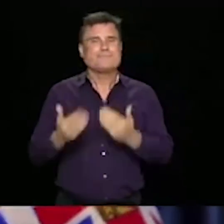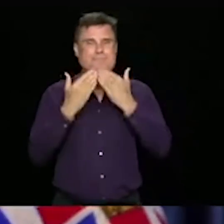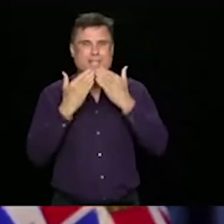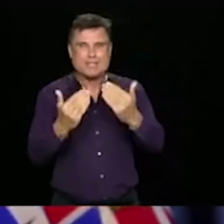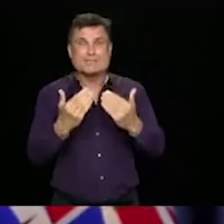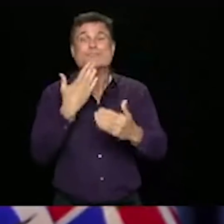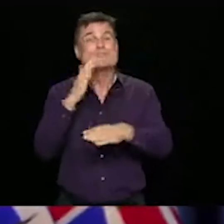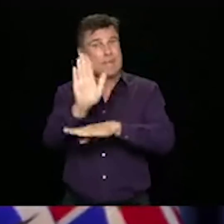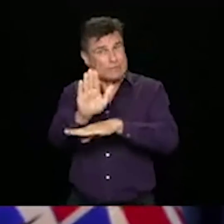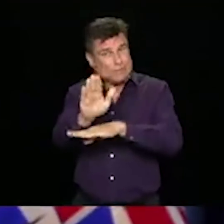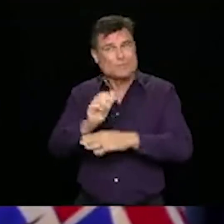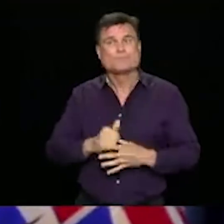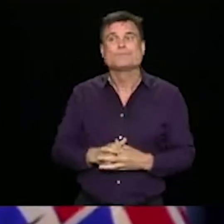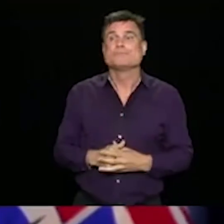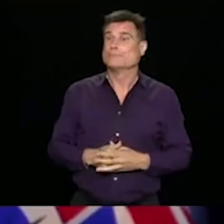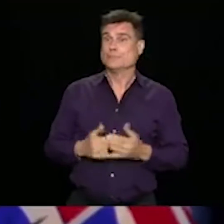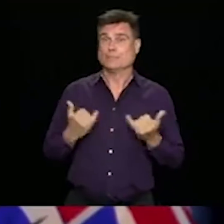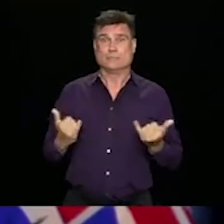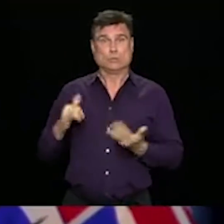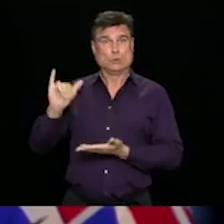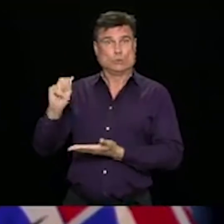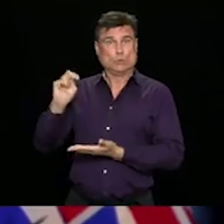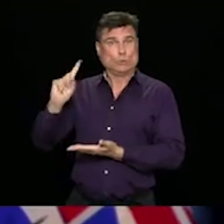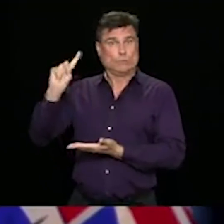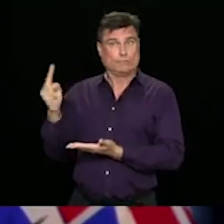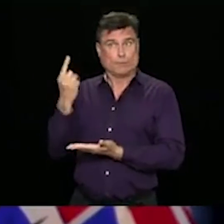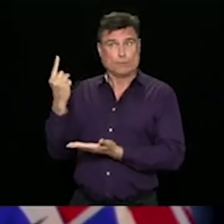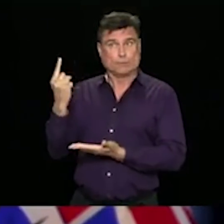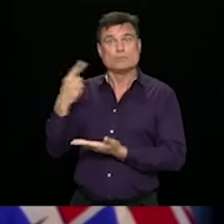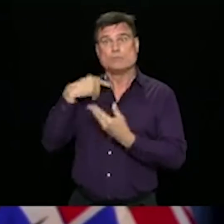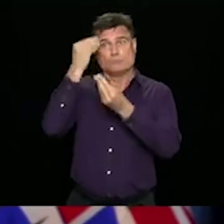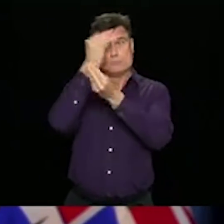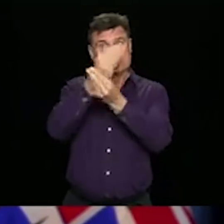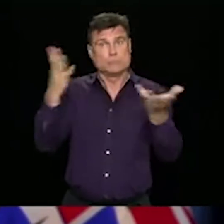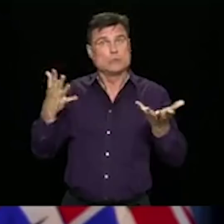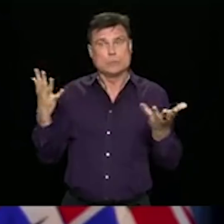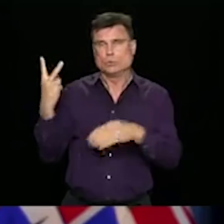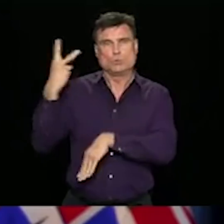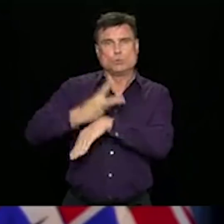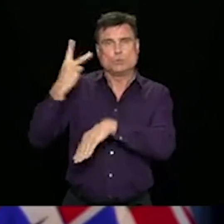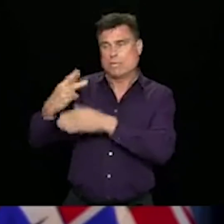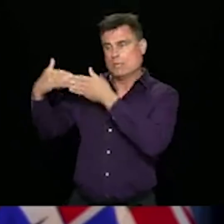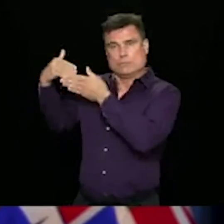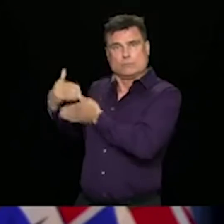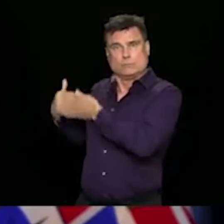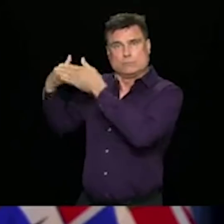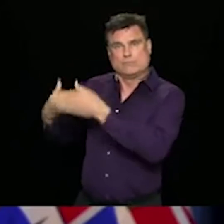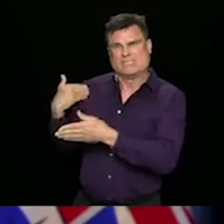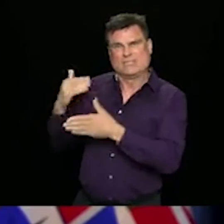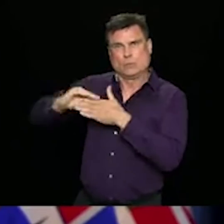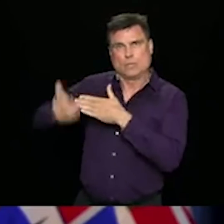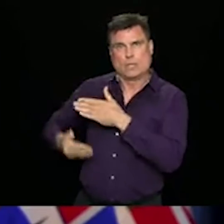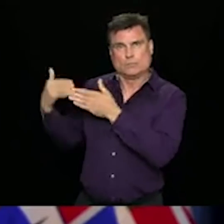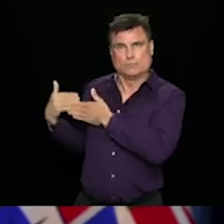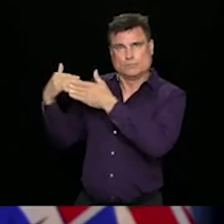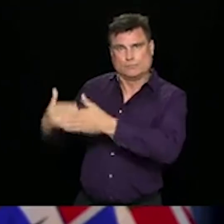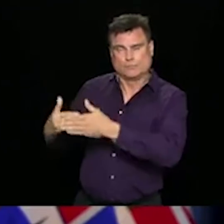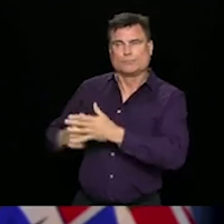Thank you and good afternoon. So today, June 1st, we're updating on the two reporting periods from our